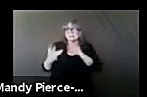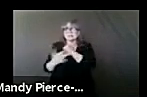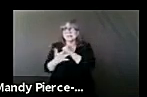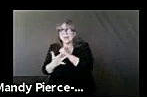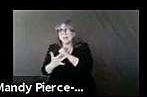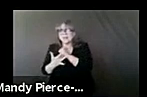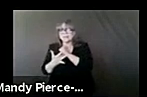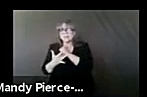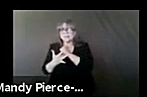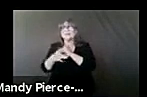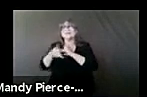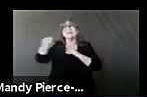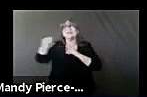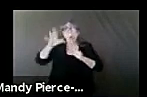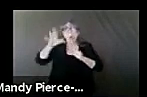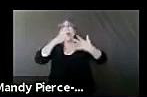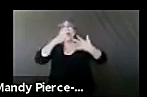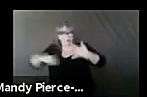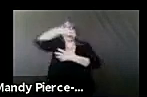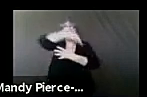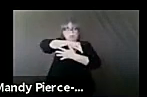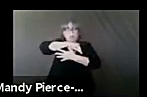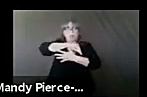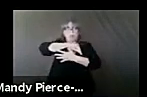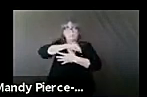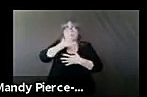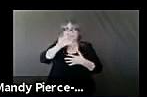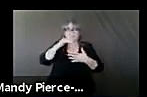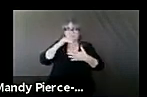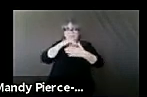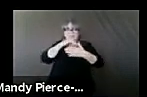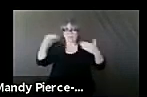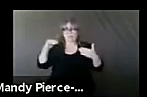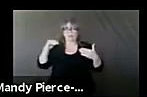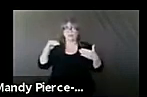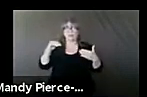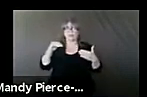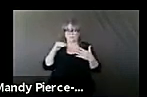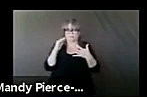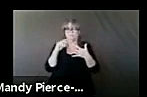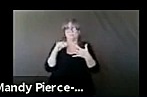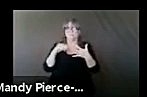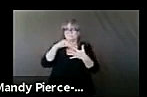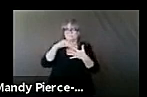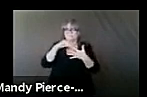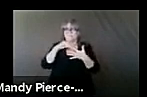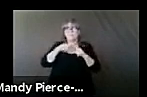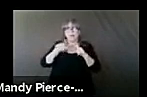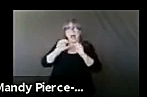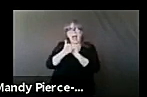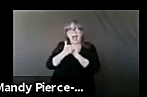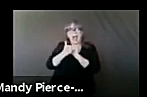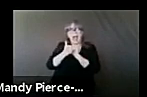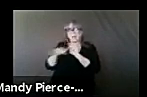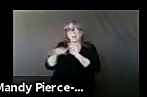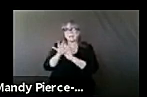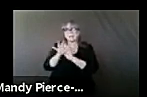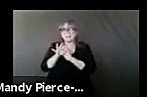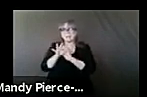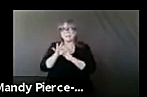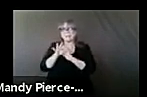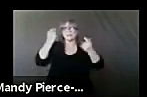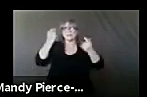after looking to tier 2, there's still a tie, we move into tier 3. Tier 3 brings other